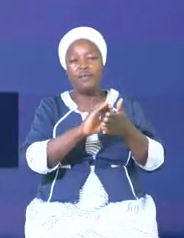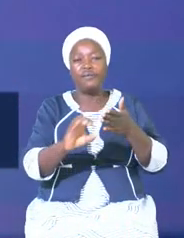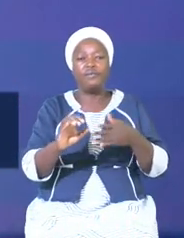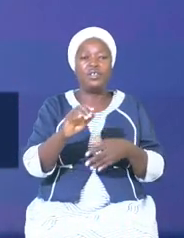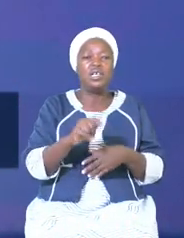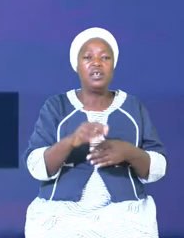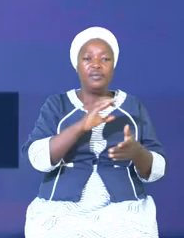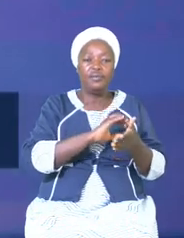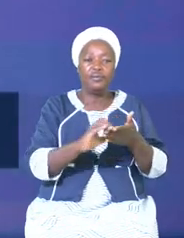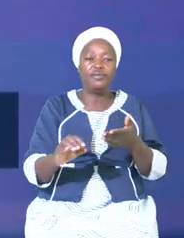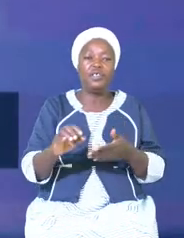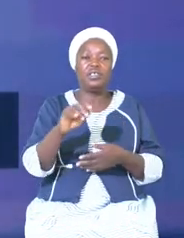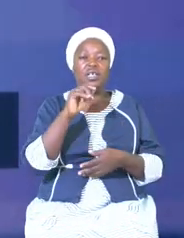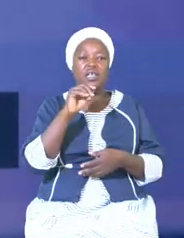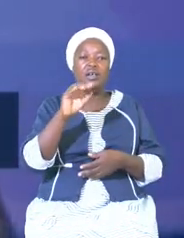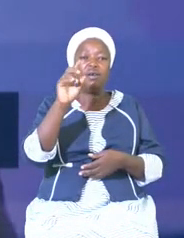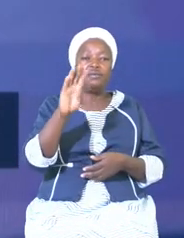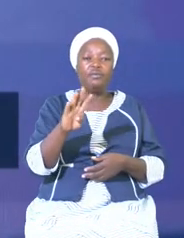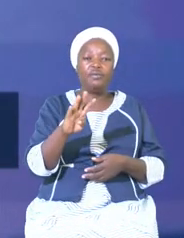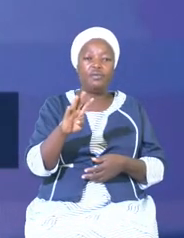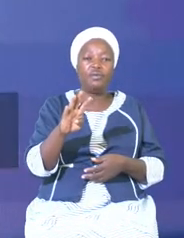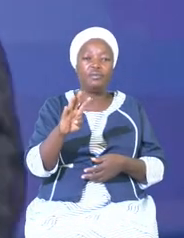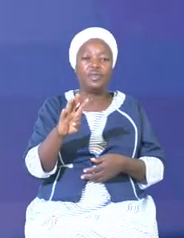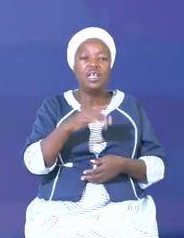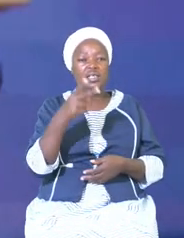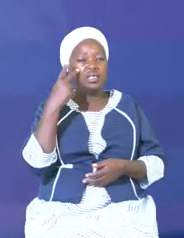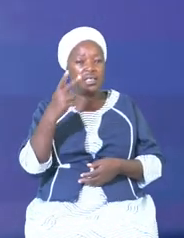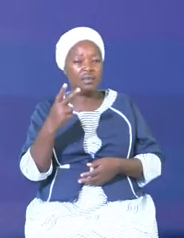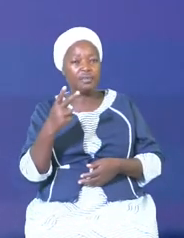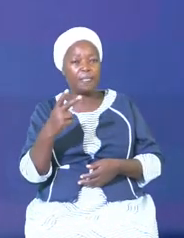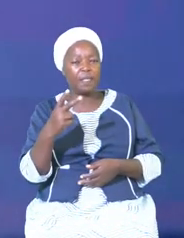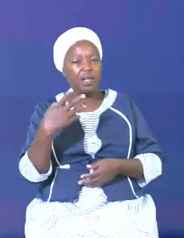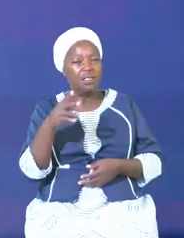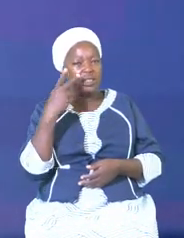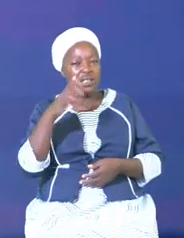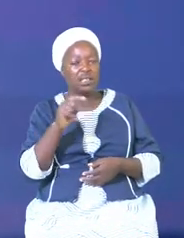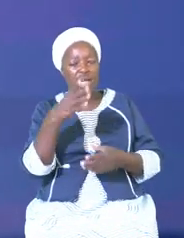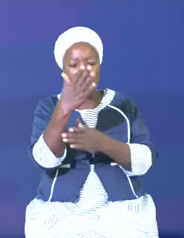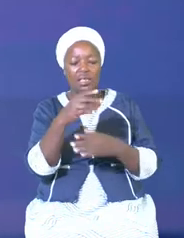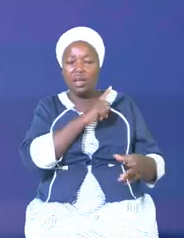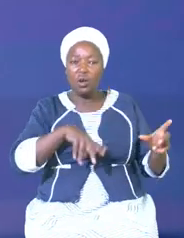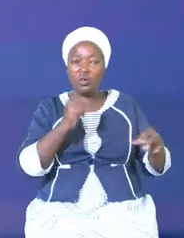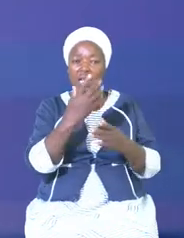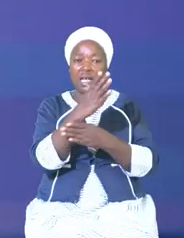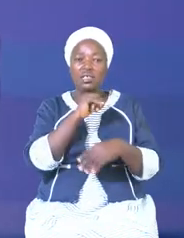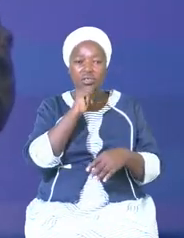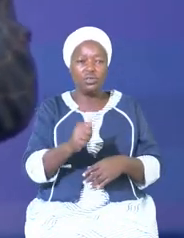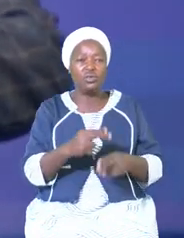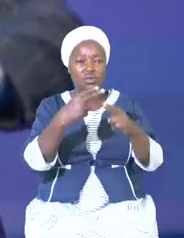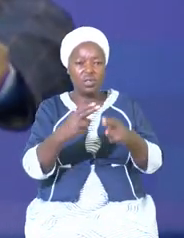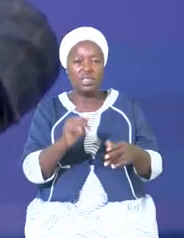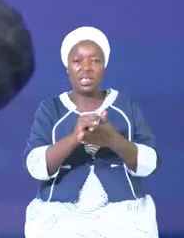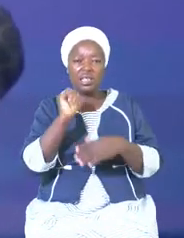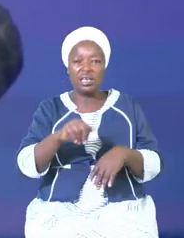behold, the Lord's hand is not shortened, that he cannot save, that he cannot forgive, that he